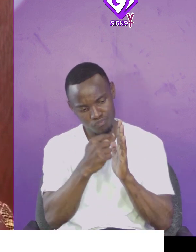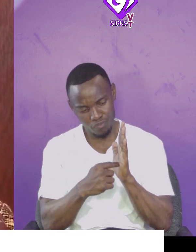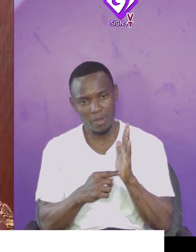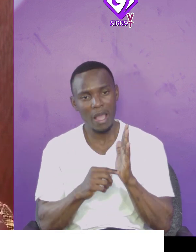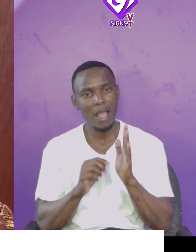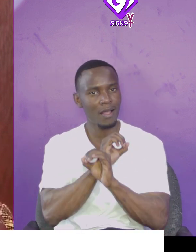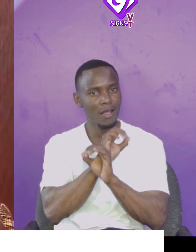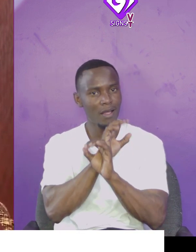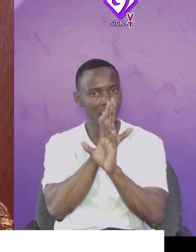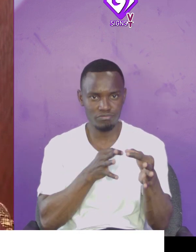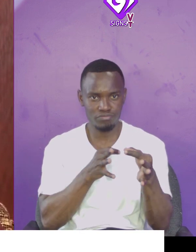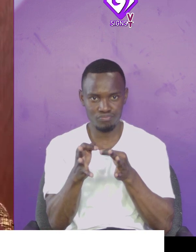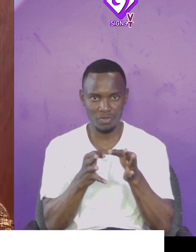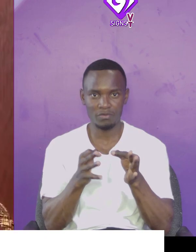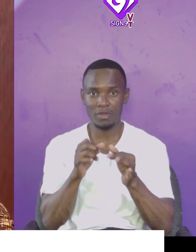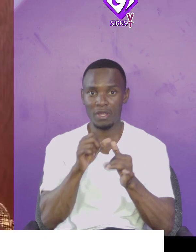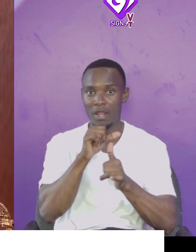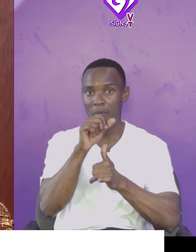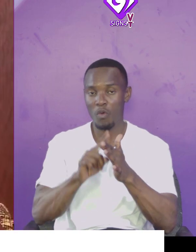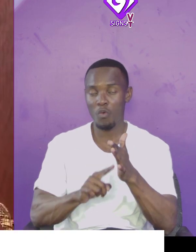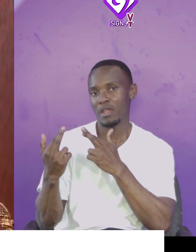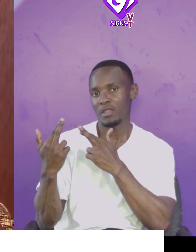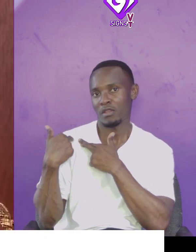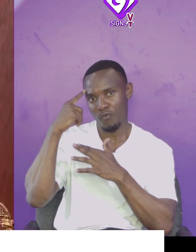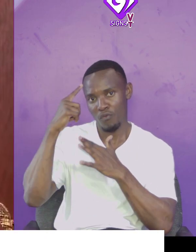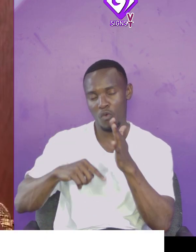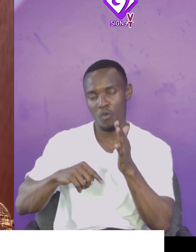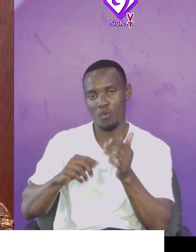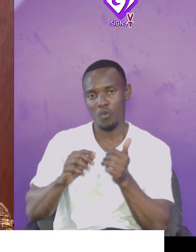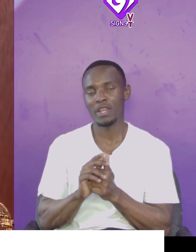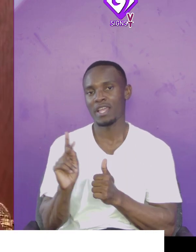framework on what the role of the Kenya National Commission is.